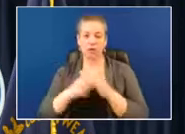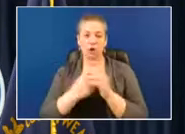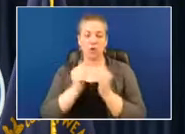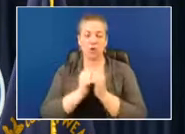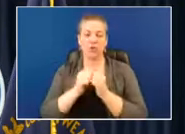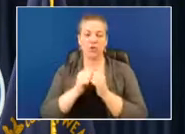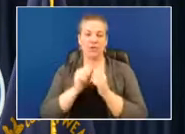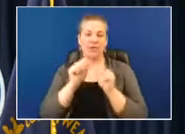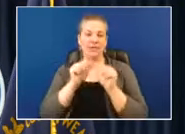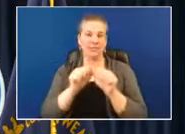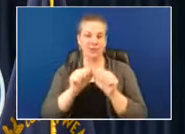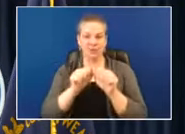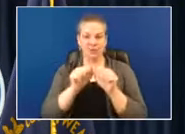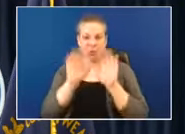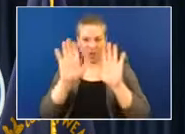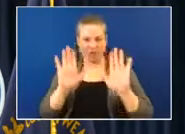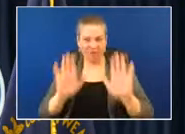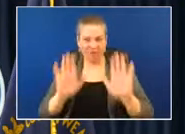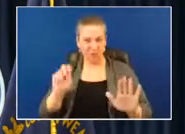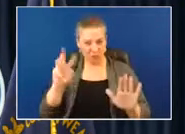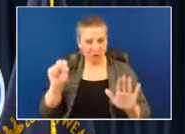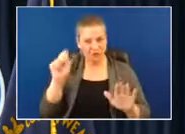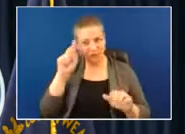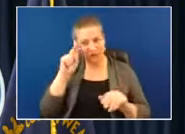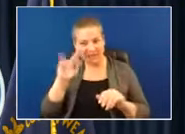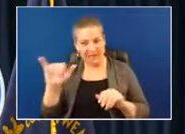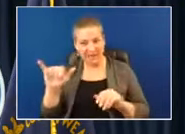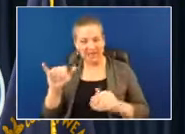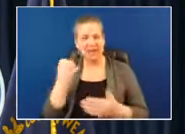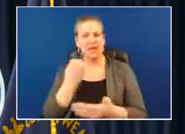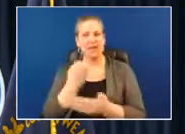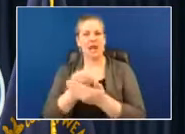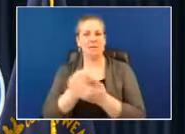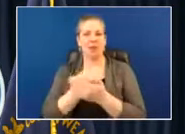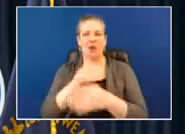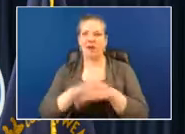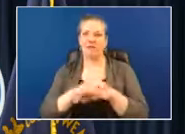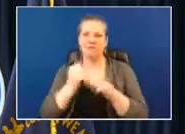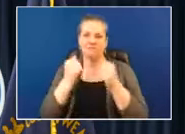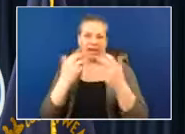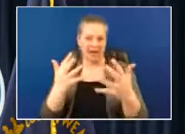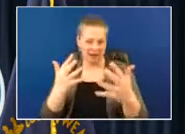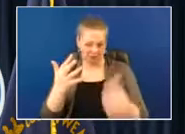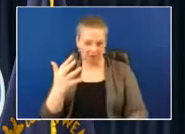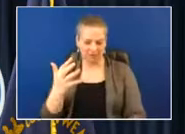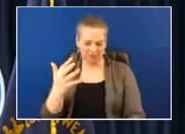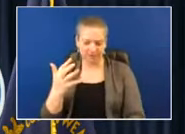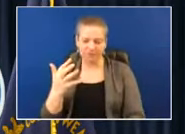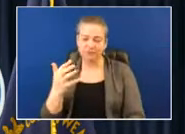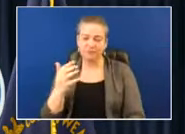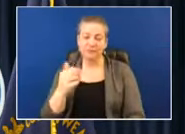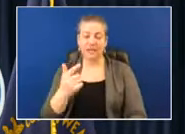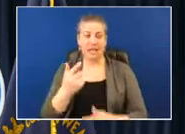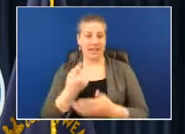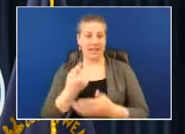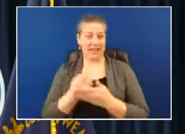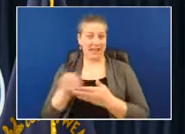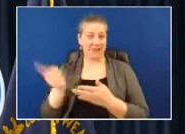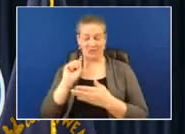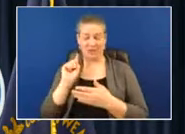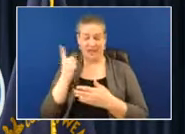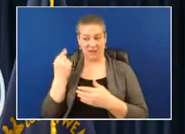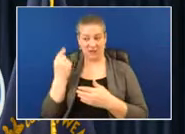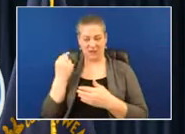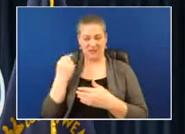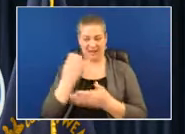Kentucky, which is an economy on fire. As many of you know, last year we didn't just break, we shattered every economic development